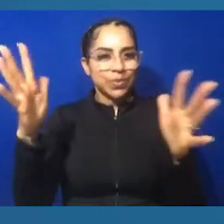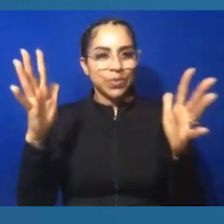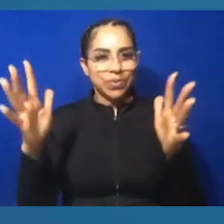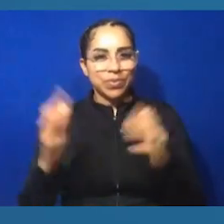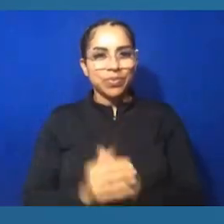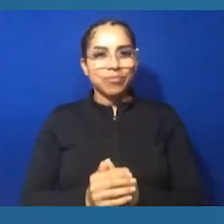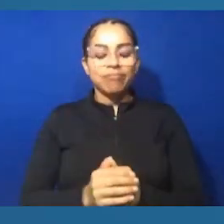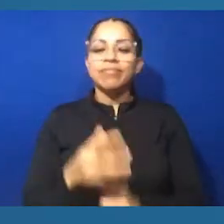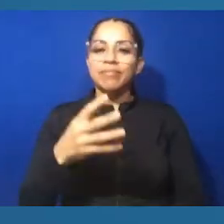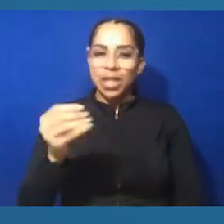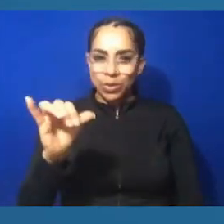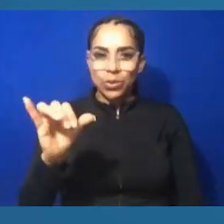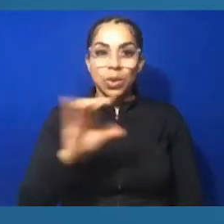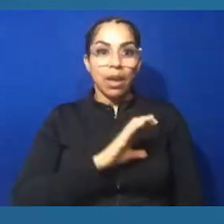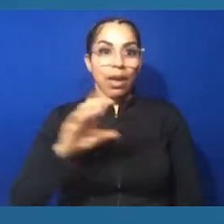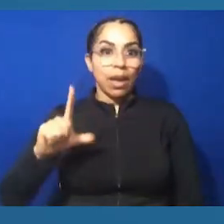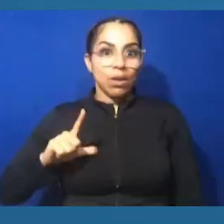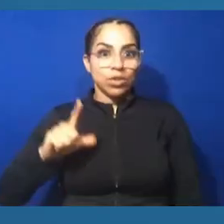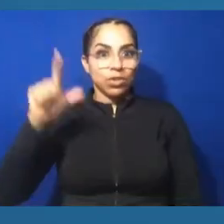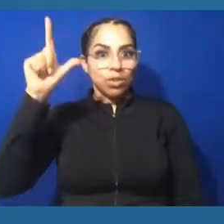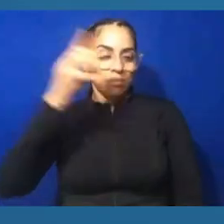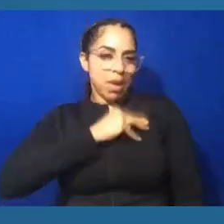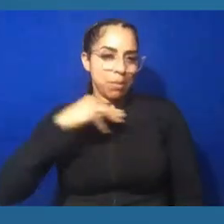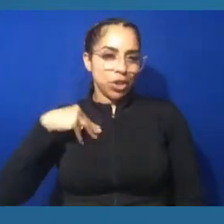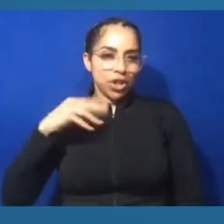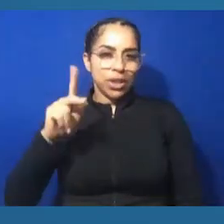And Council Member Keith Powers.